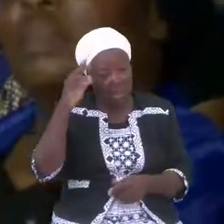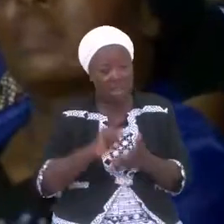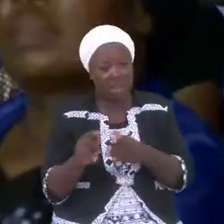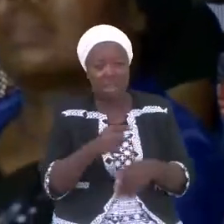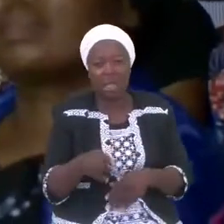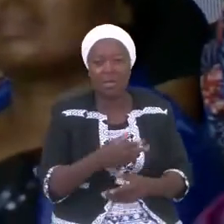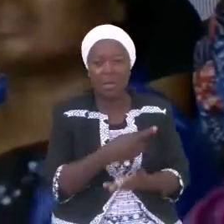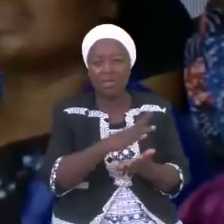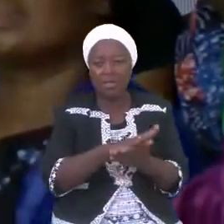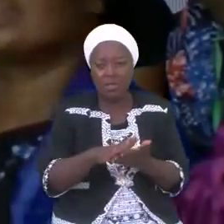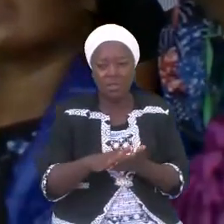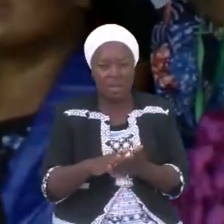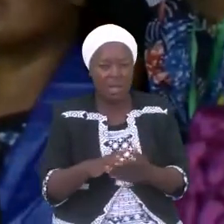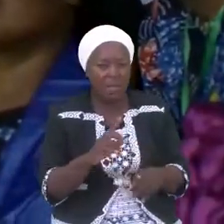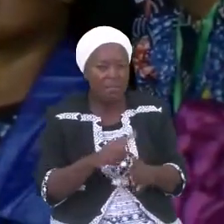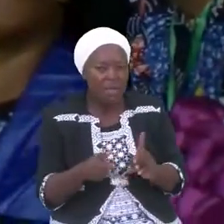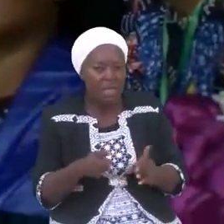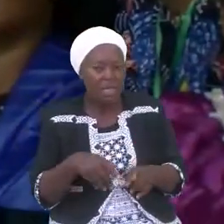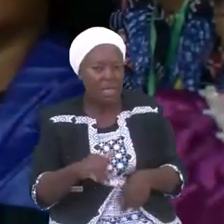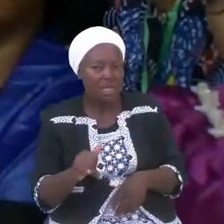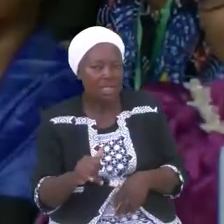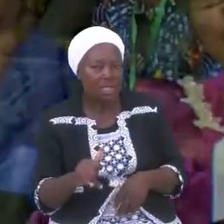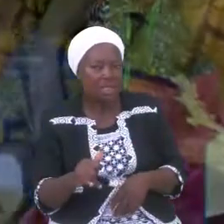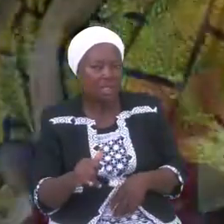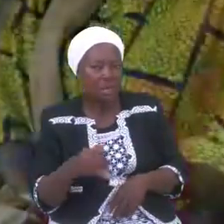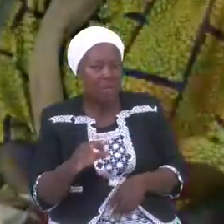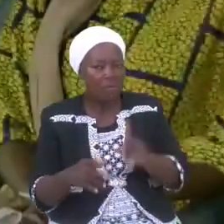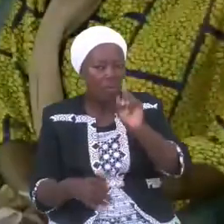Well, but one sinner,